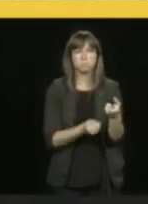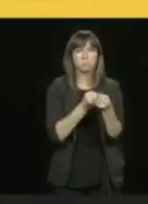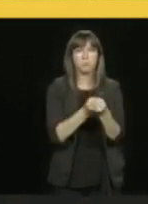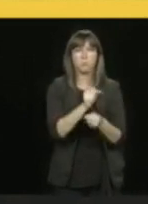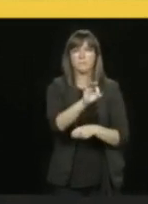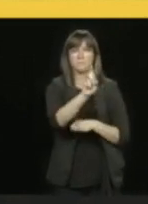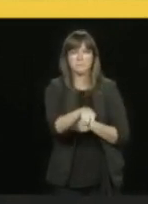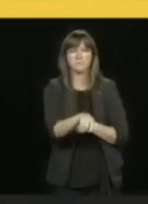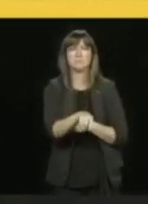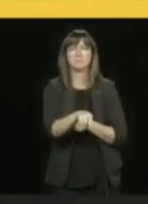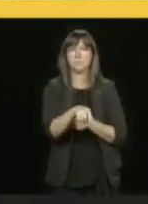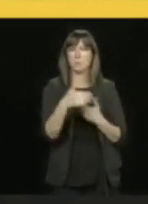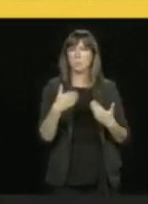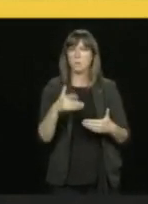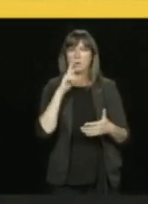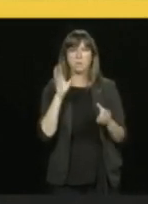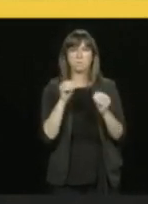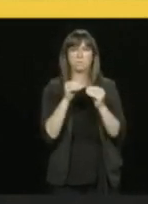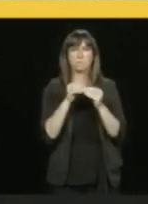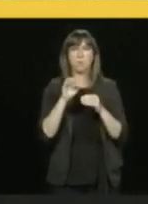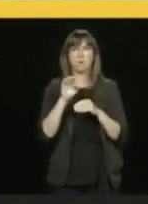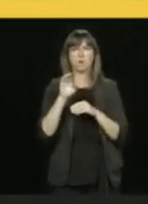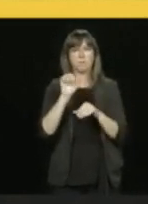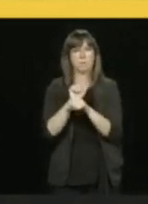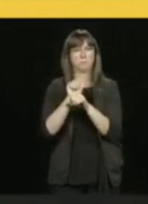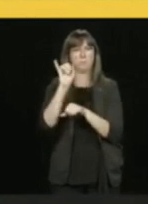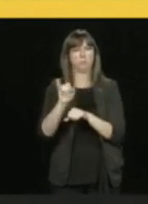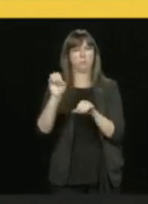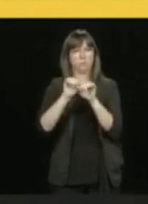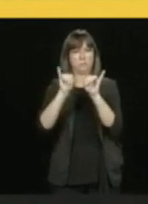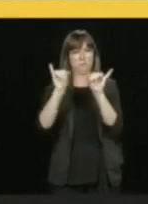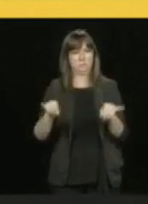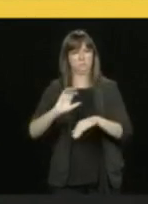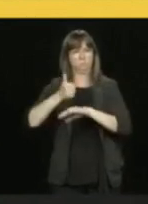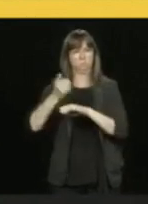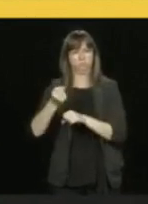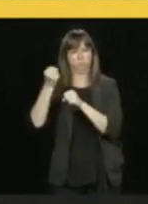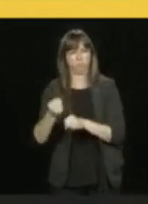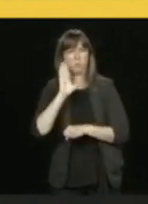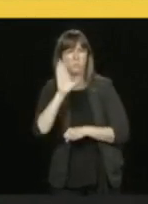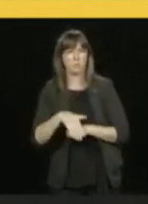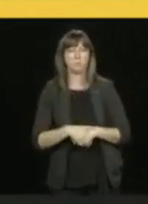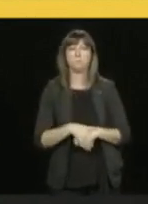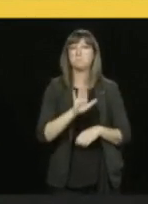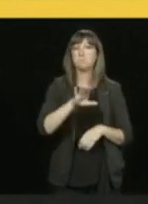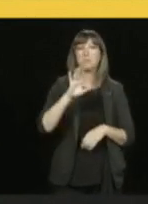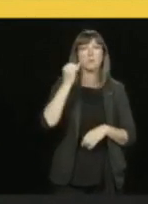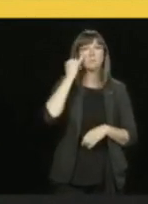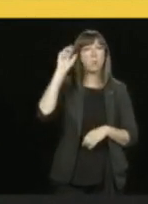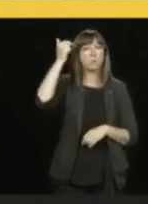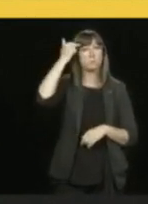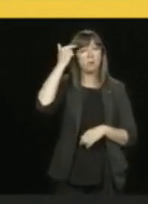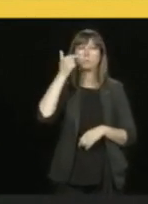with a strengthened and broadened employment insurance system. Maybe your boss was able to keep you on the job